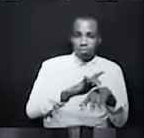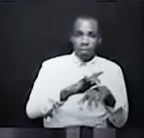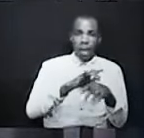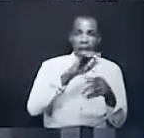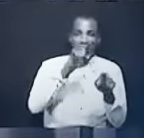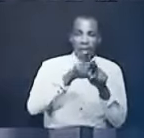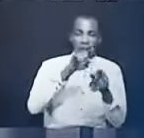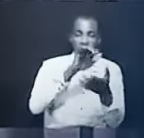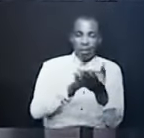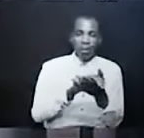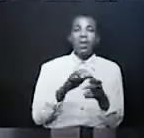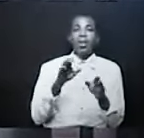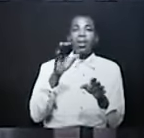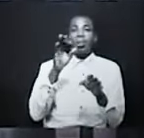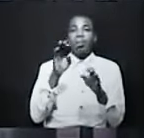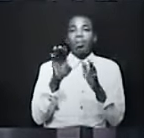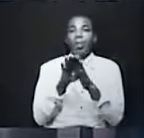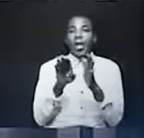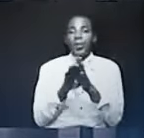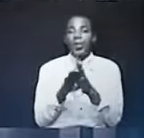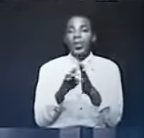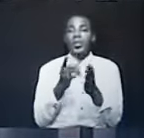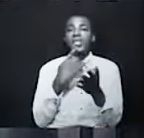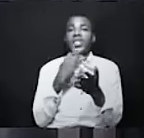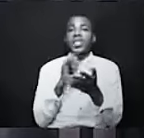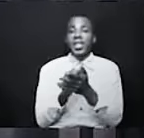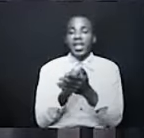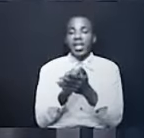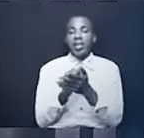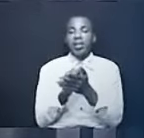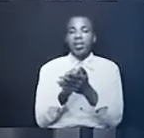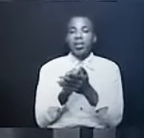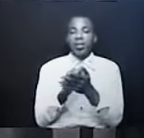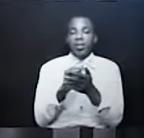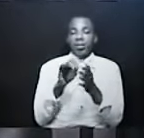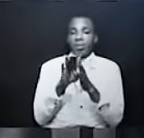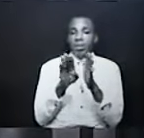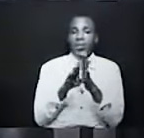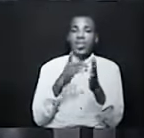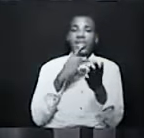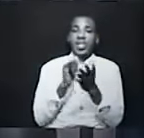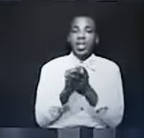so far as the scripture is concerned, it is a strategic union.